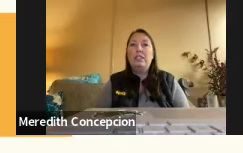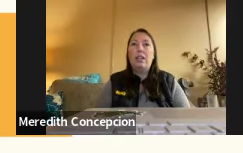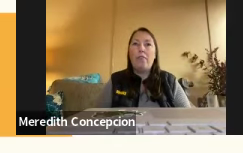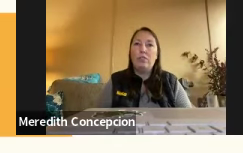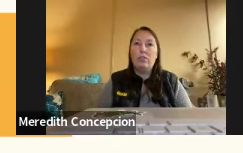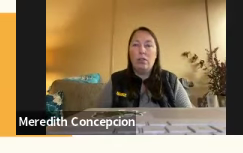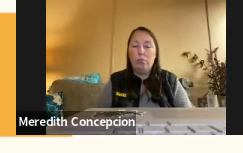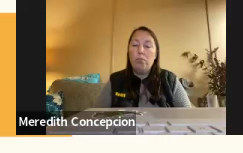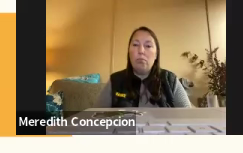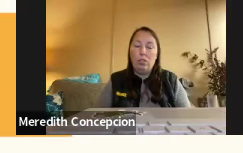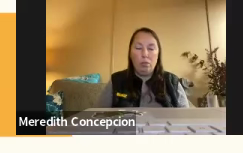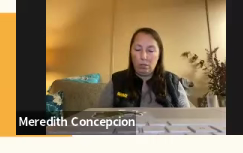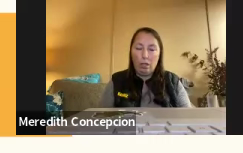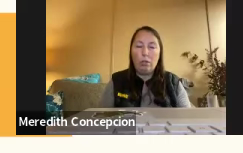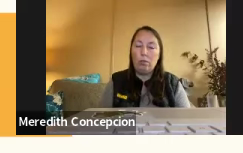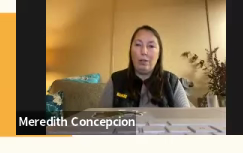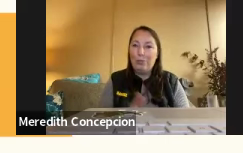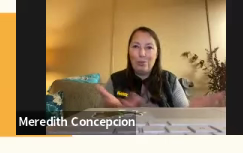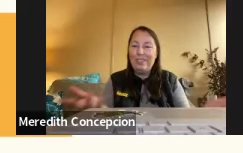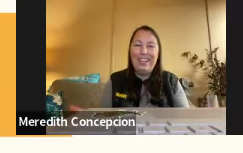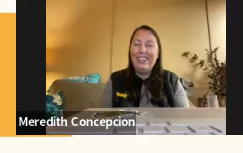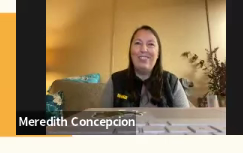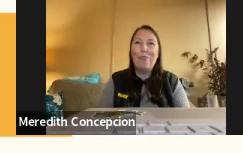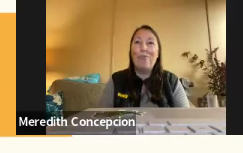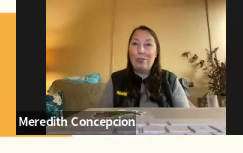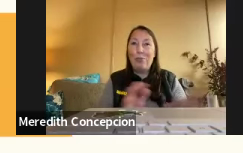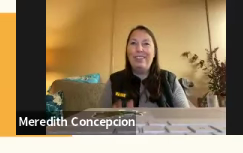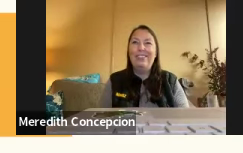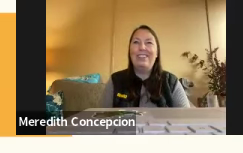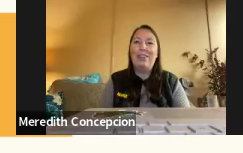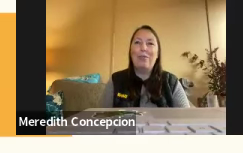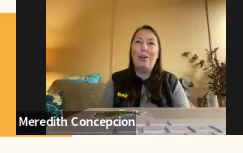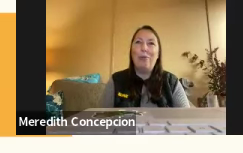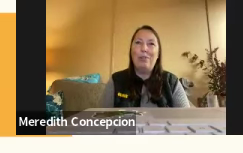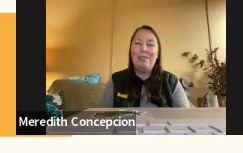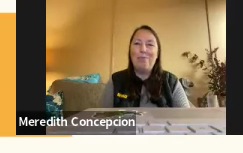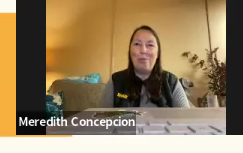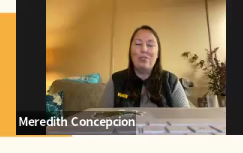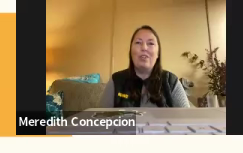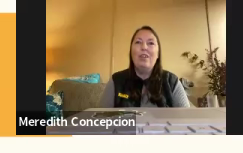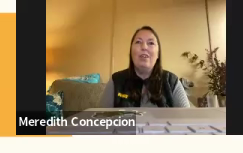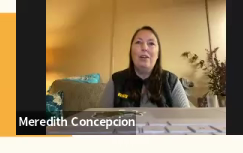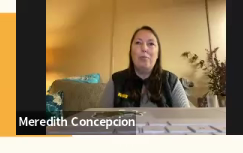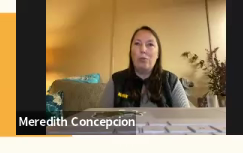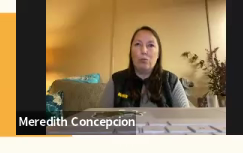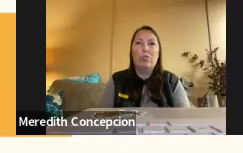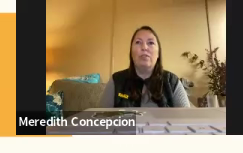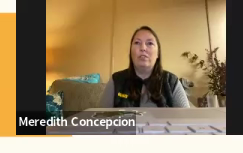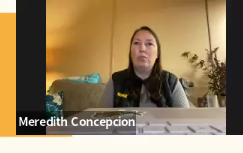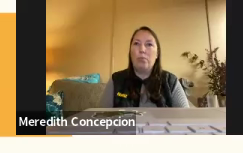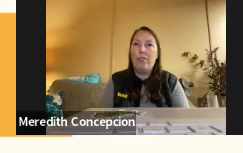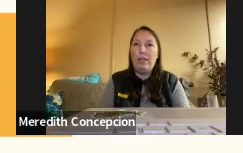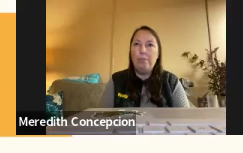Third, we placed emphasis on, again, that was already said very well with the other OAC members.